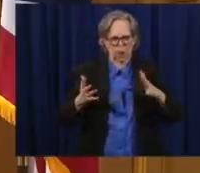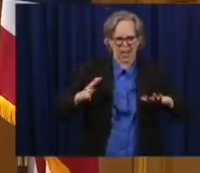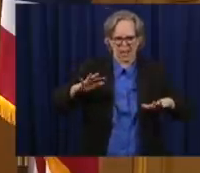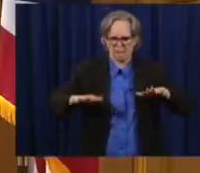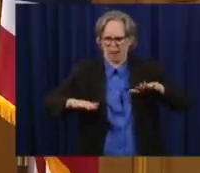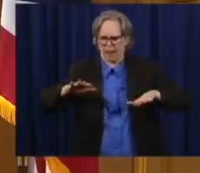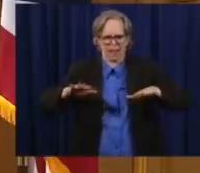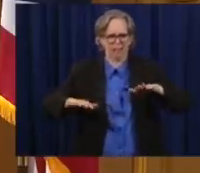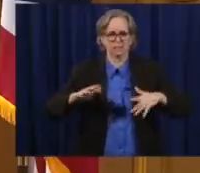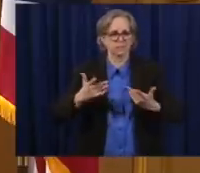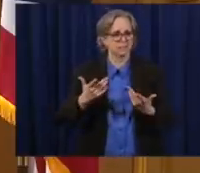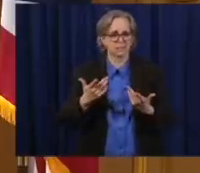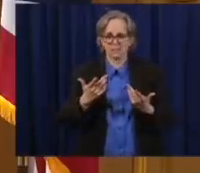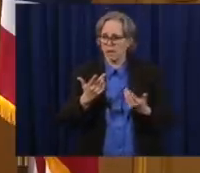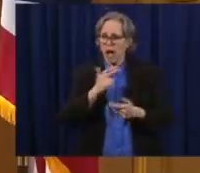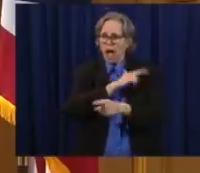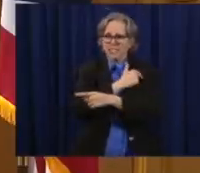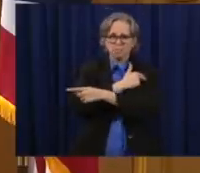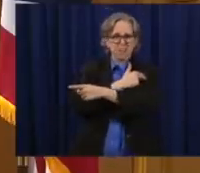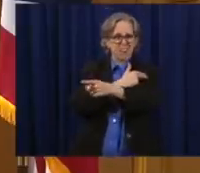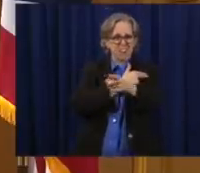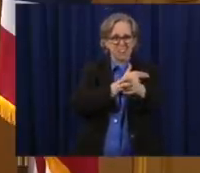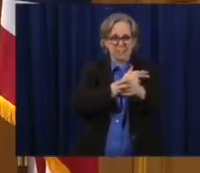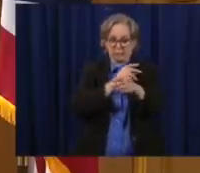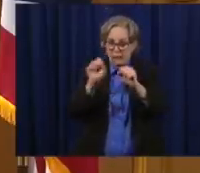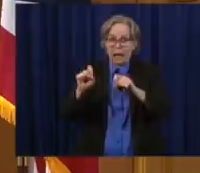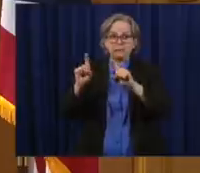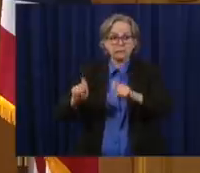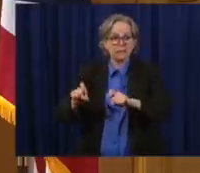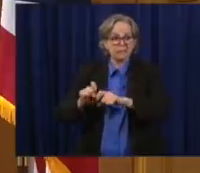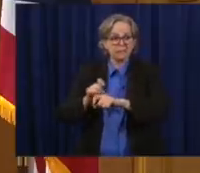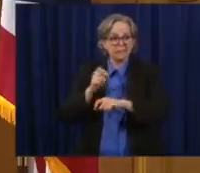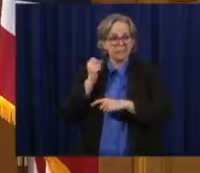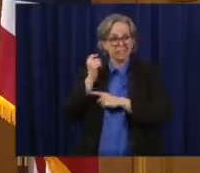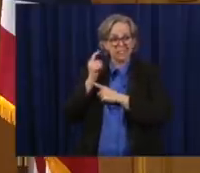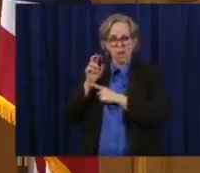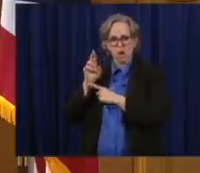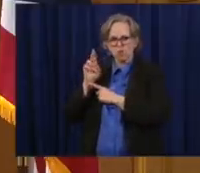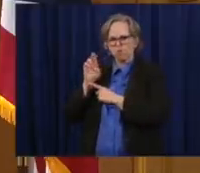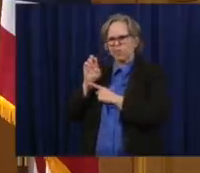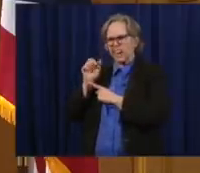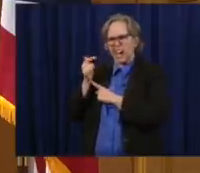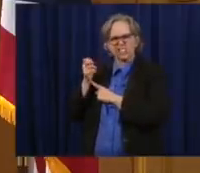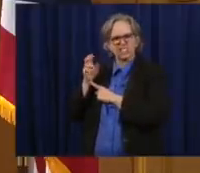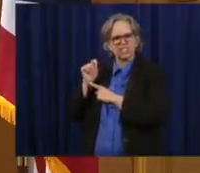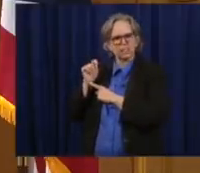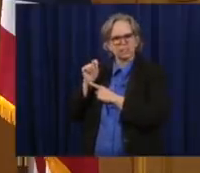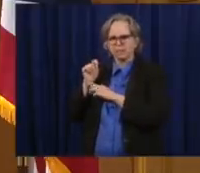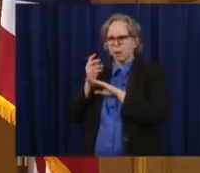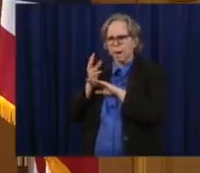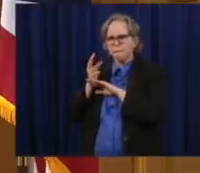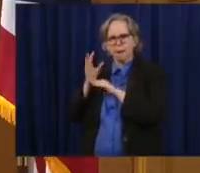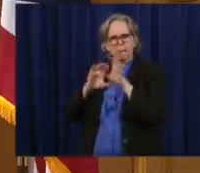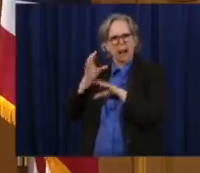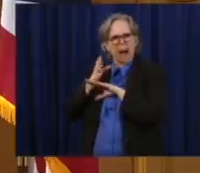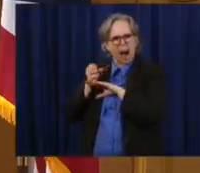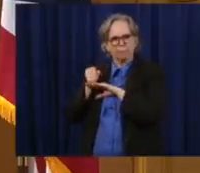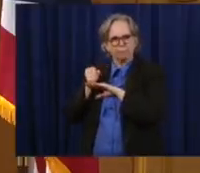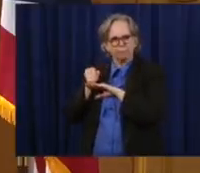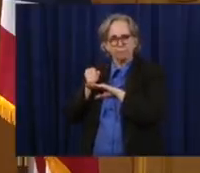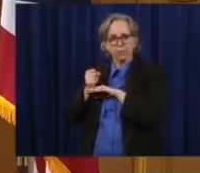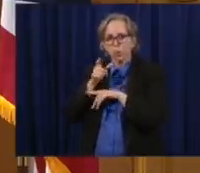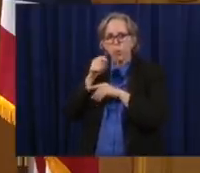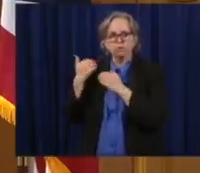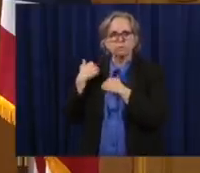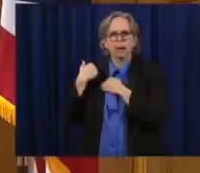of reagents, and this does lie with the FDA, and so I'm going to make some inquiries and